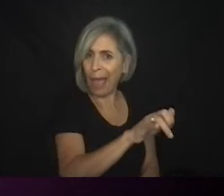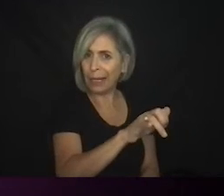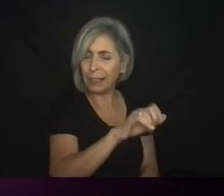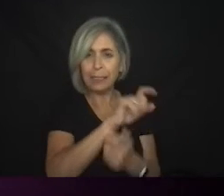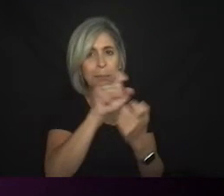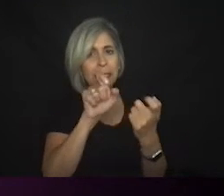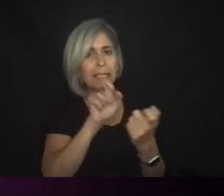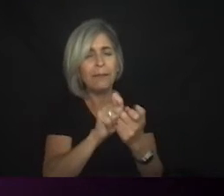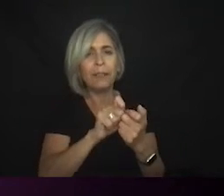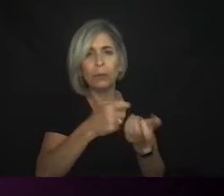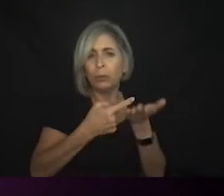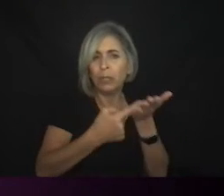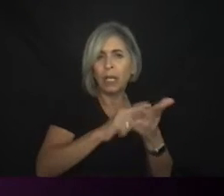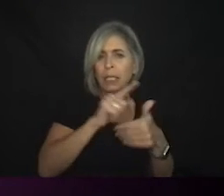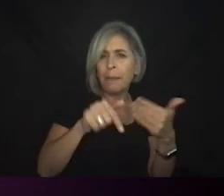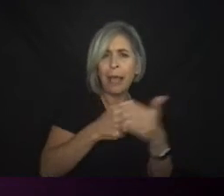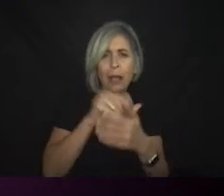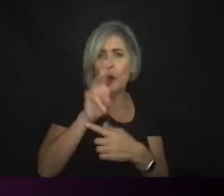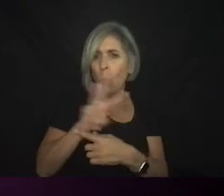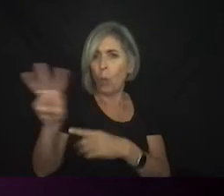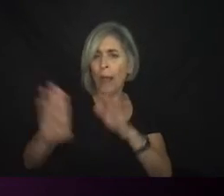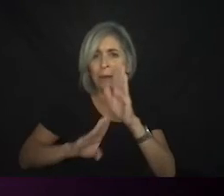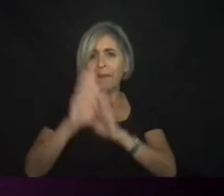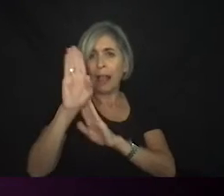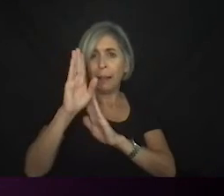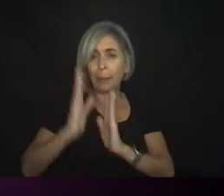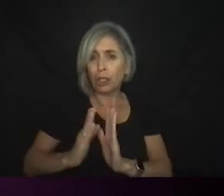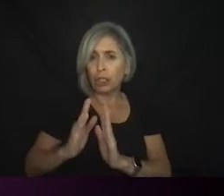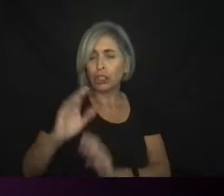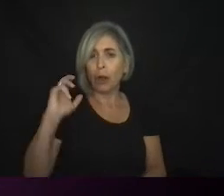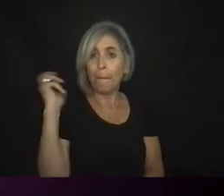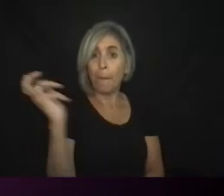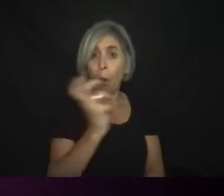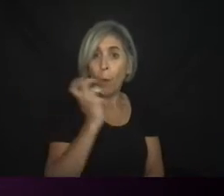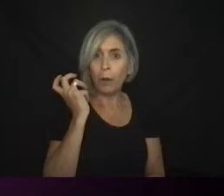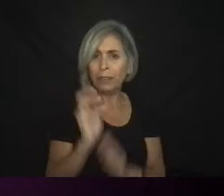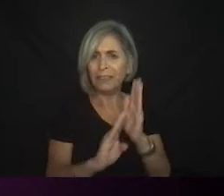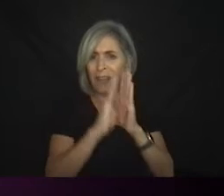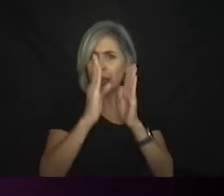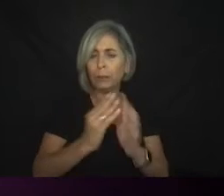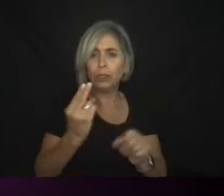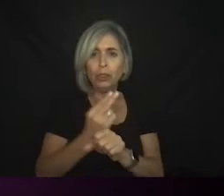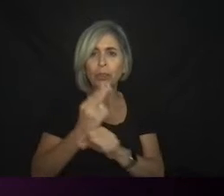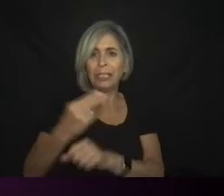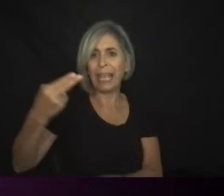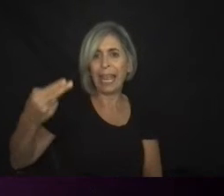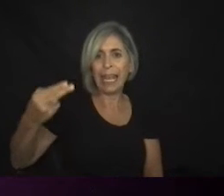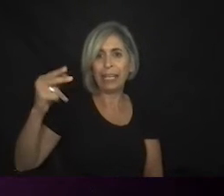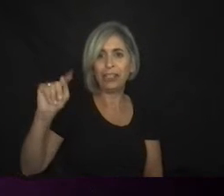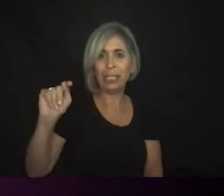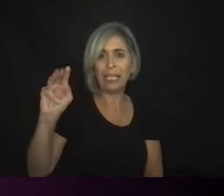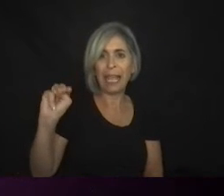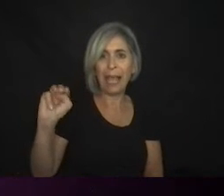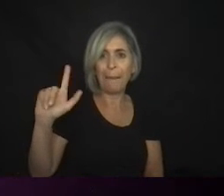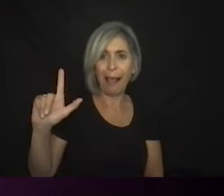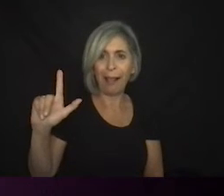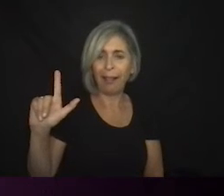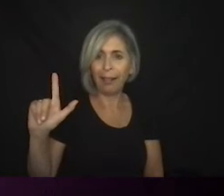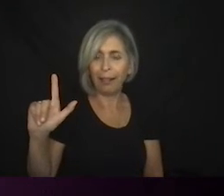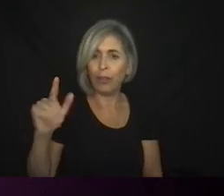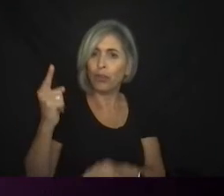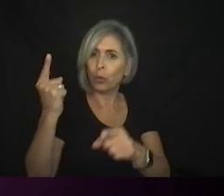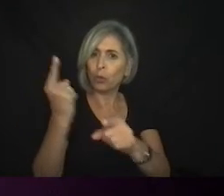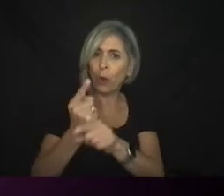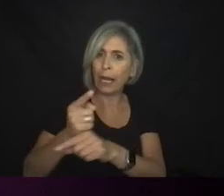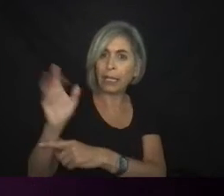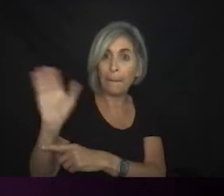when we talk about like being web developers or mobile developers, we need to be using HTML semantically, using the right components